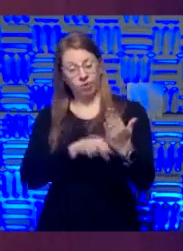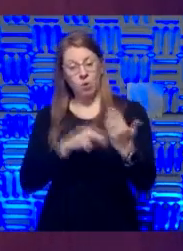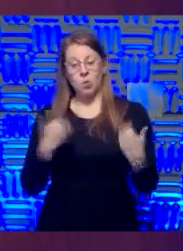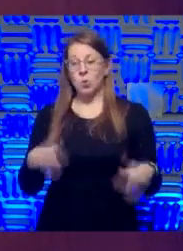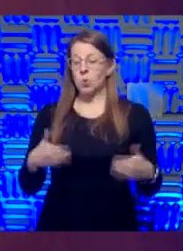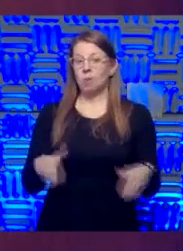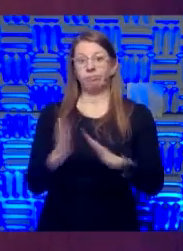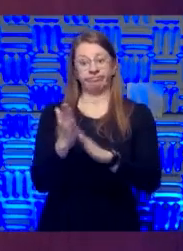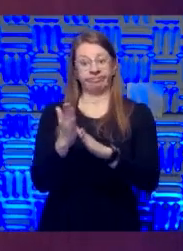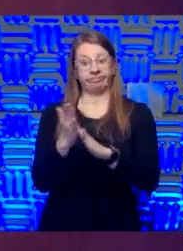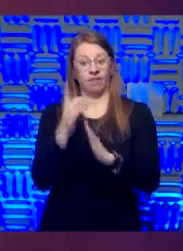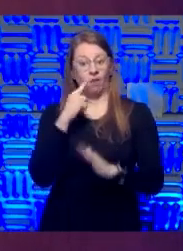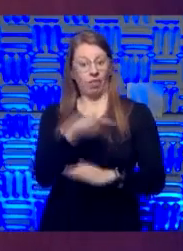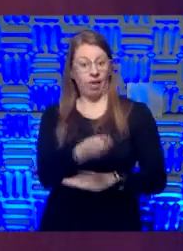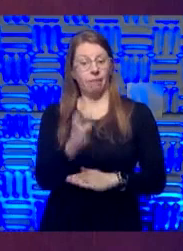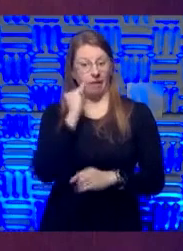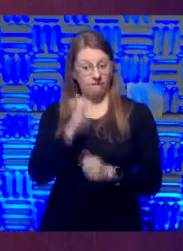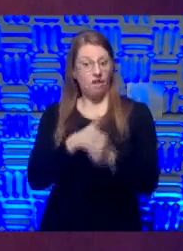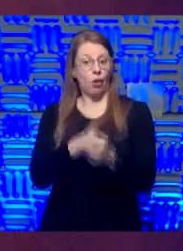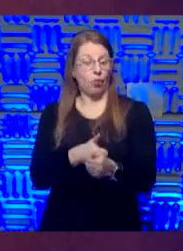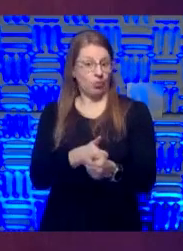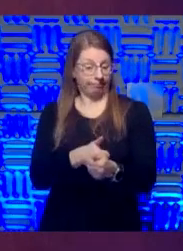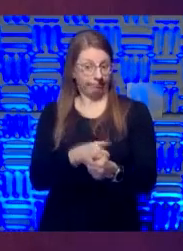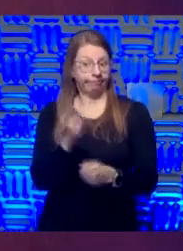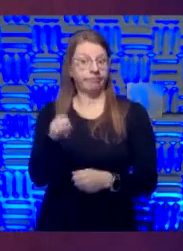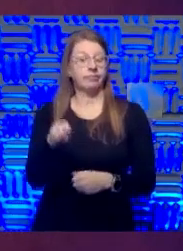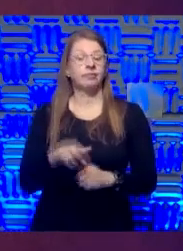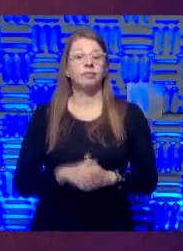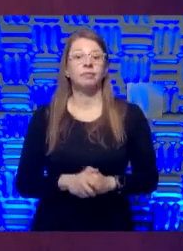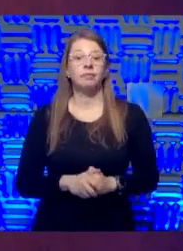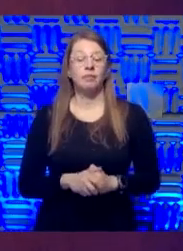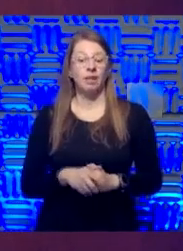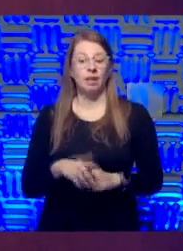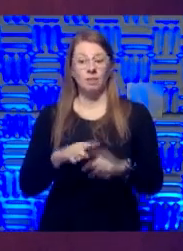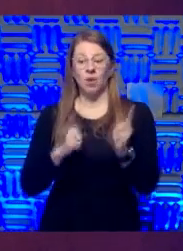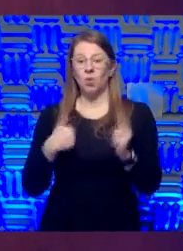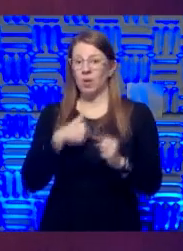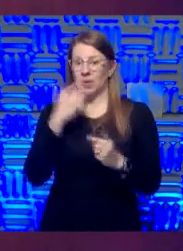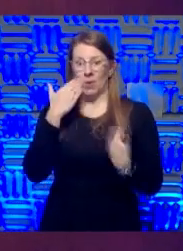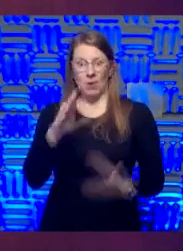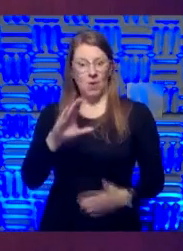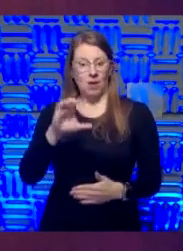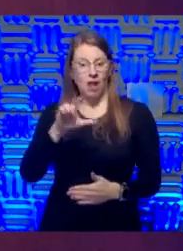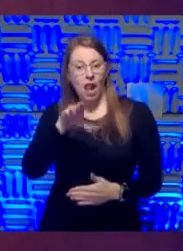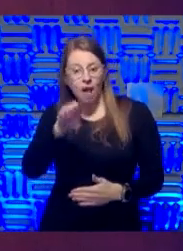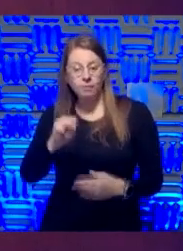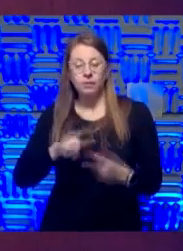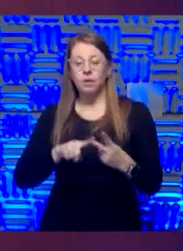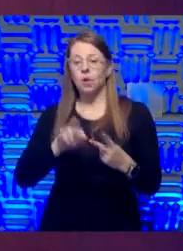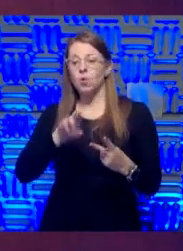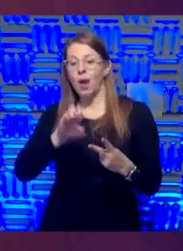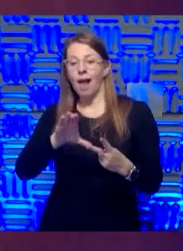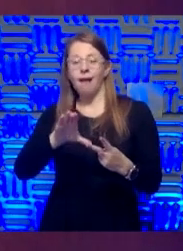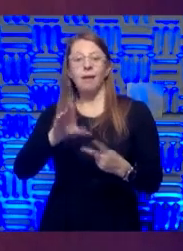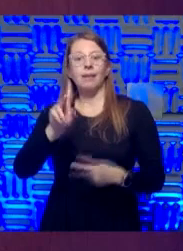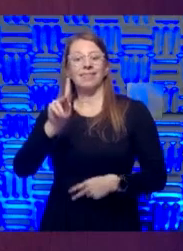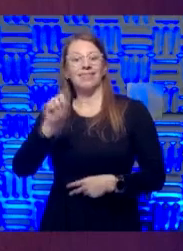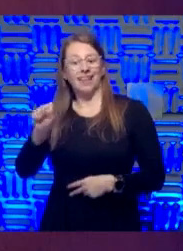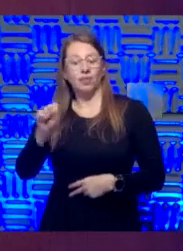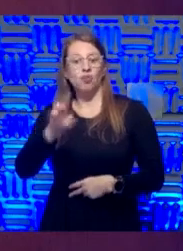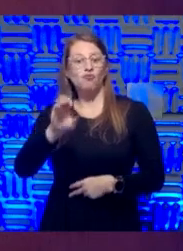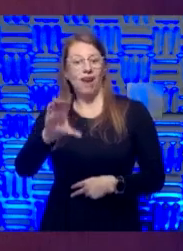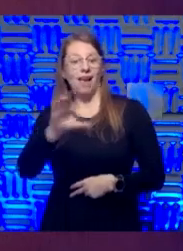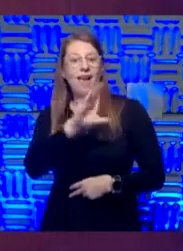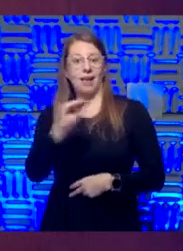kudos to them if indeed they were able to follow those. But we don't know about all the clubs and rec sports. The Kansas Recreation and